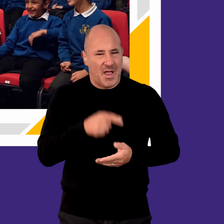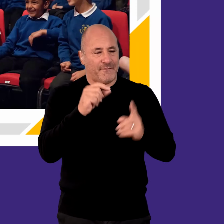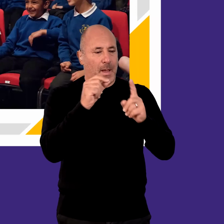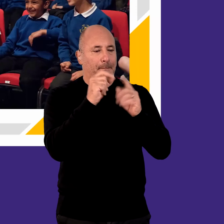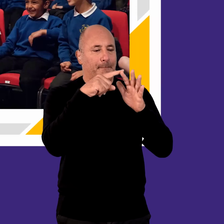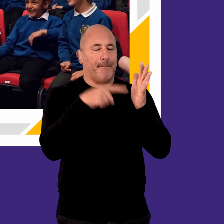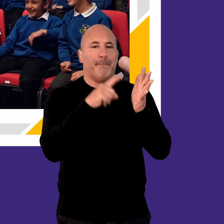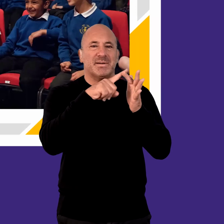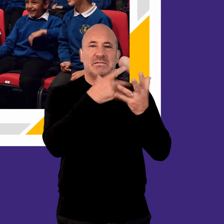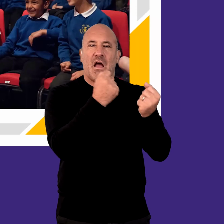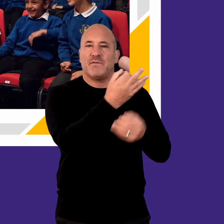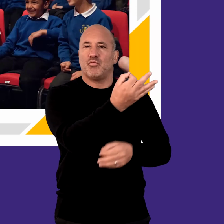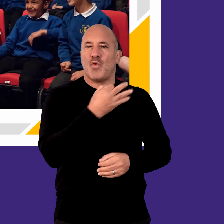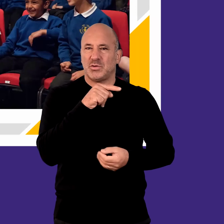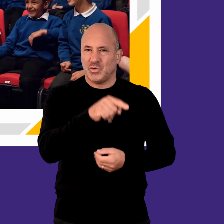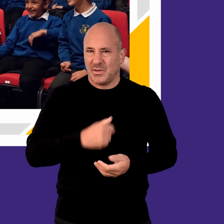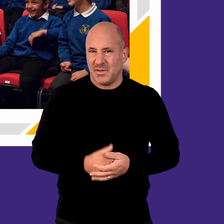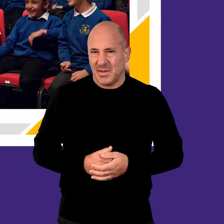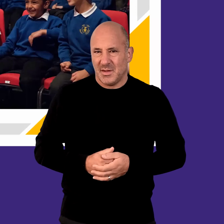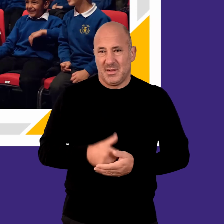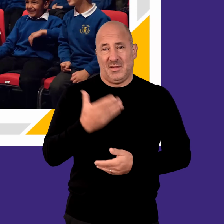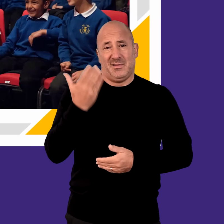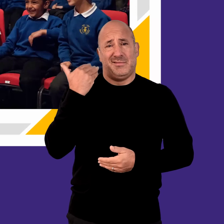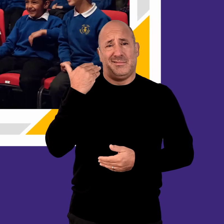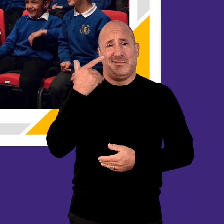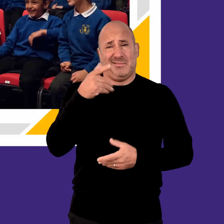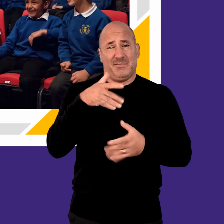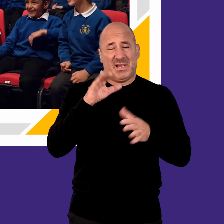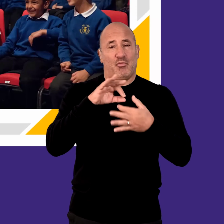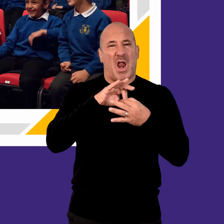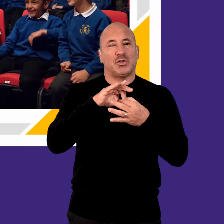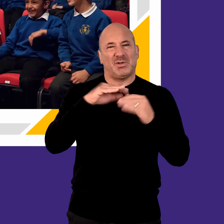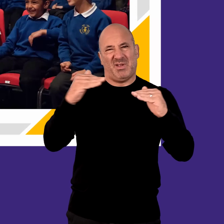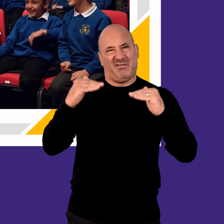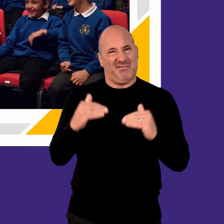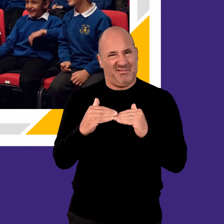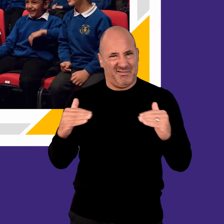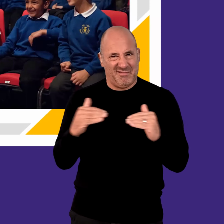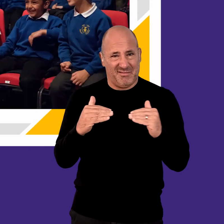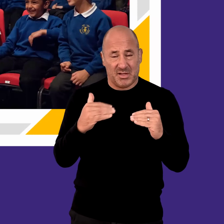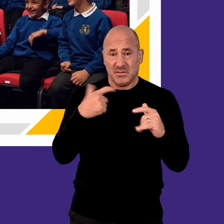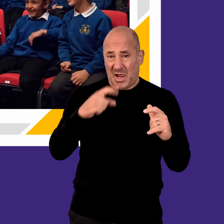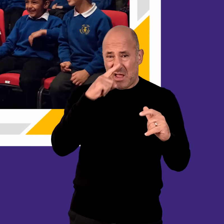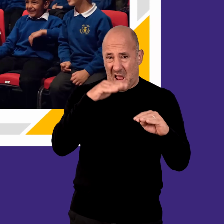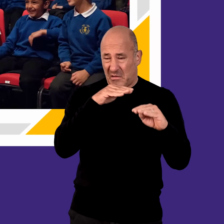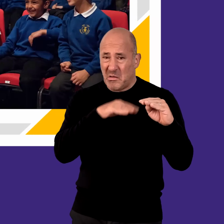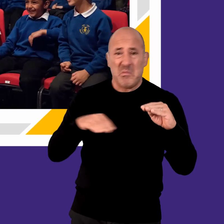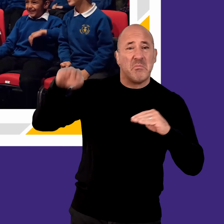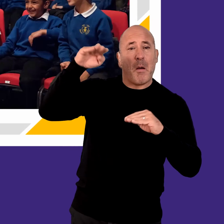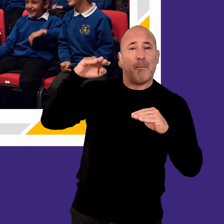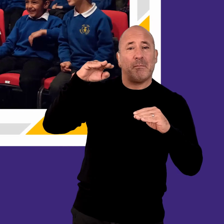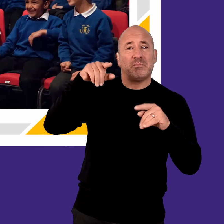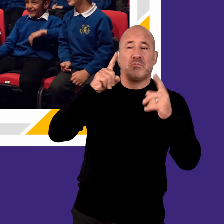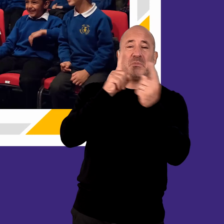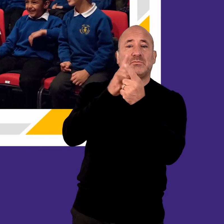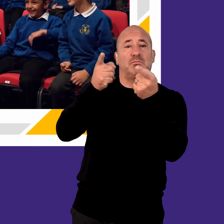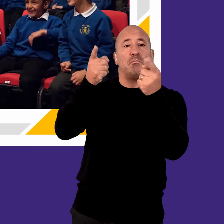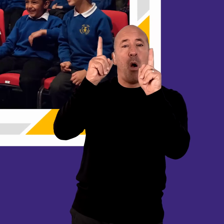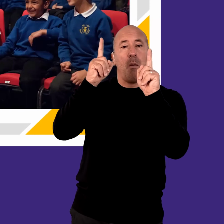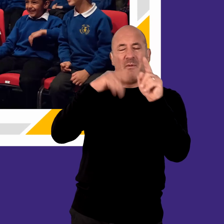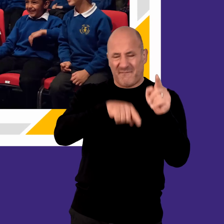Thank you. We have a question from Pete. If you have pre-existing relationships at a lower level, can you still go in at the